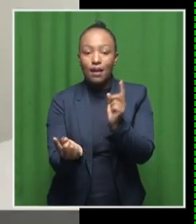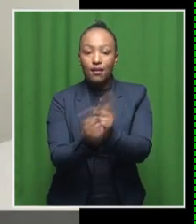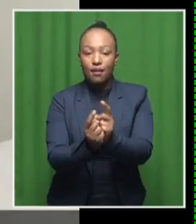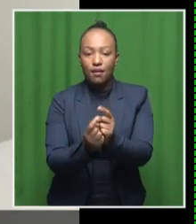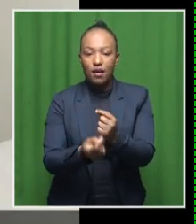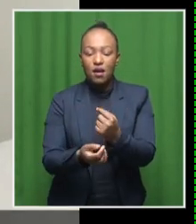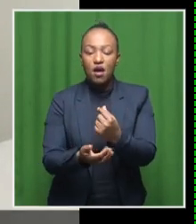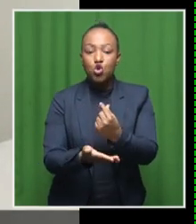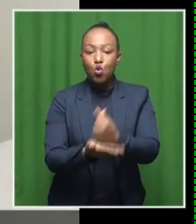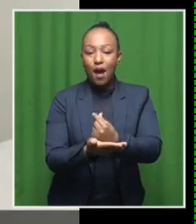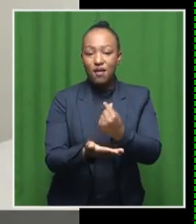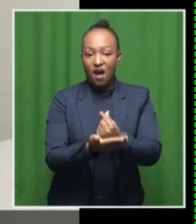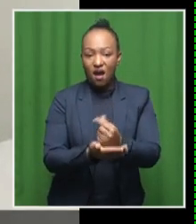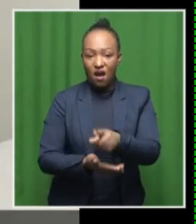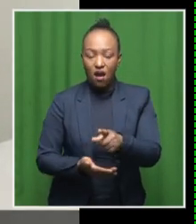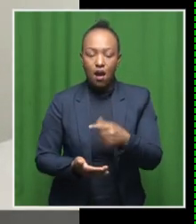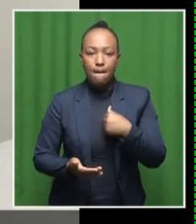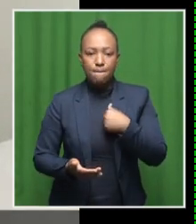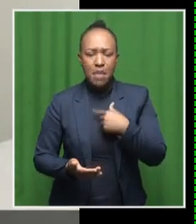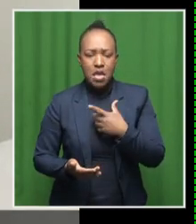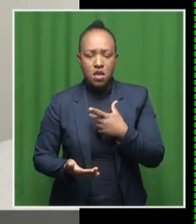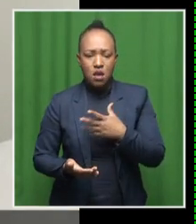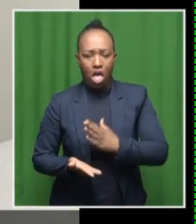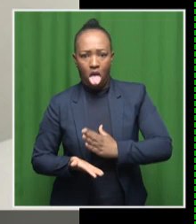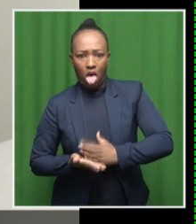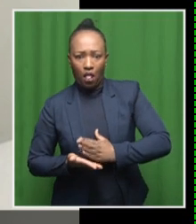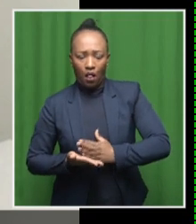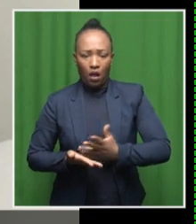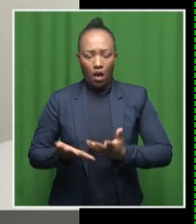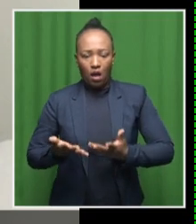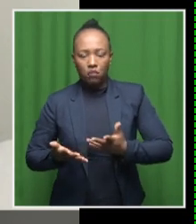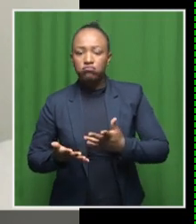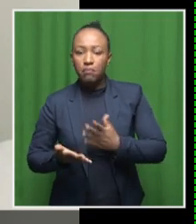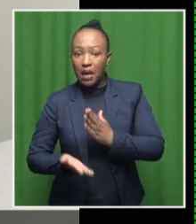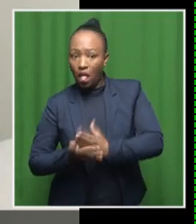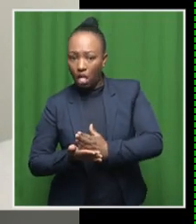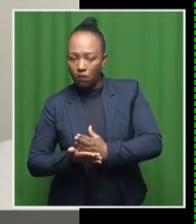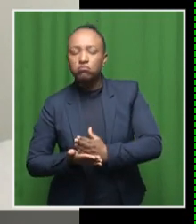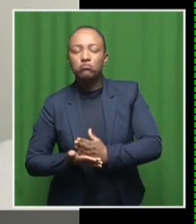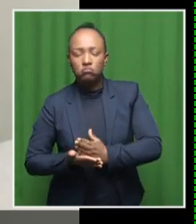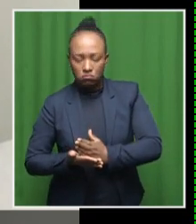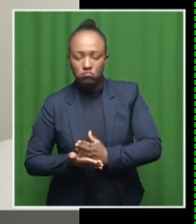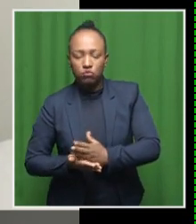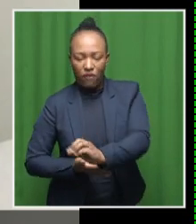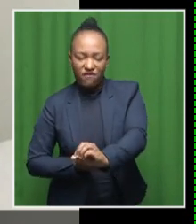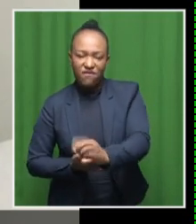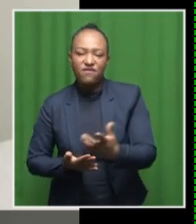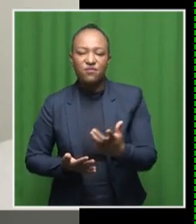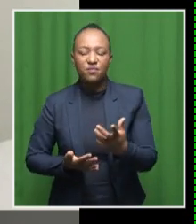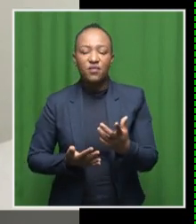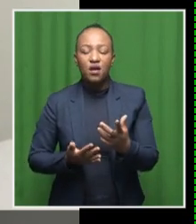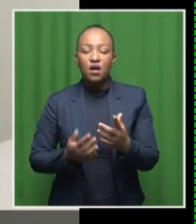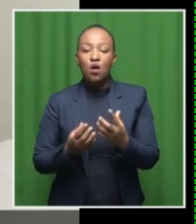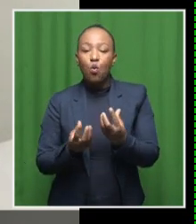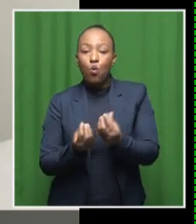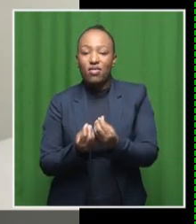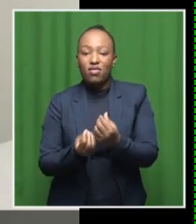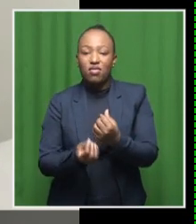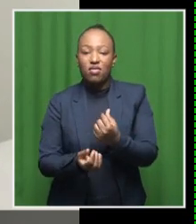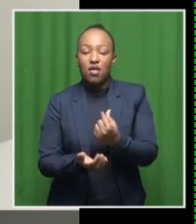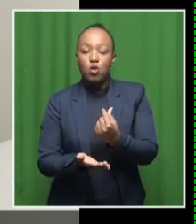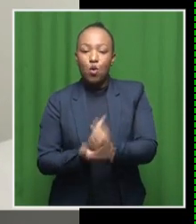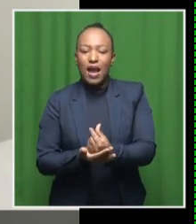any uncertainties or any doubts that we will rise to the occasion of today versus Uganda. Yes, there are a